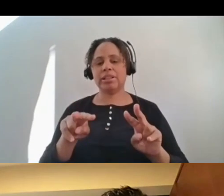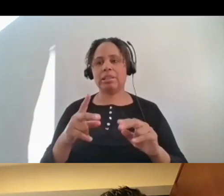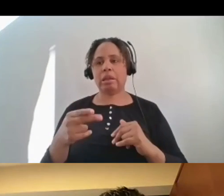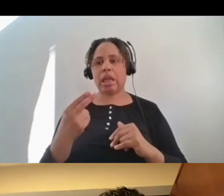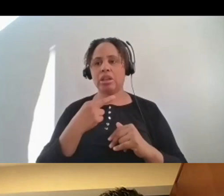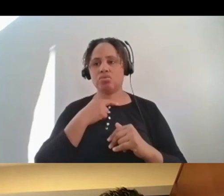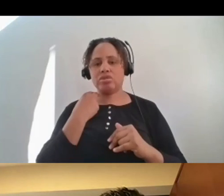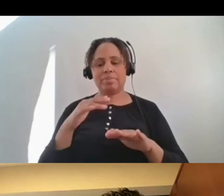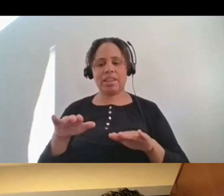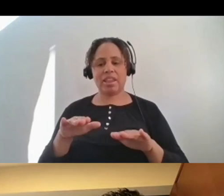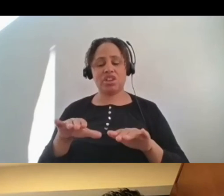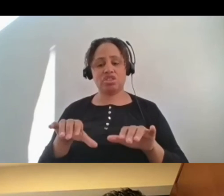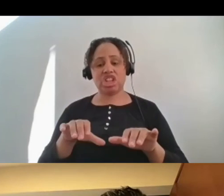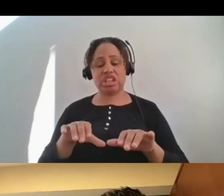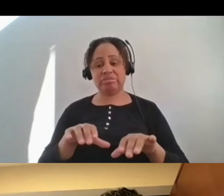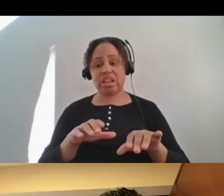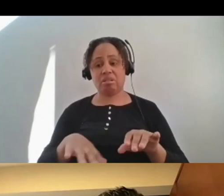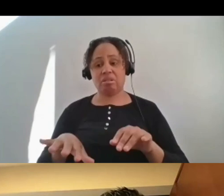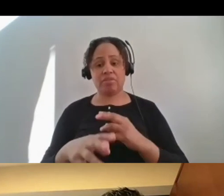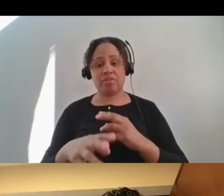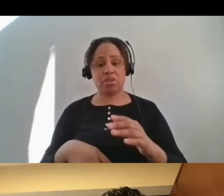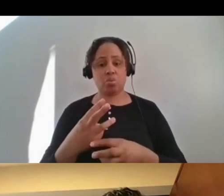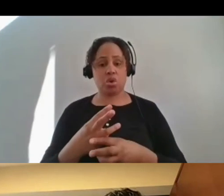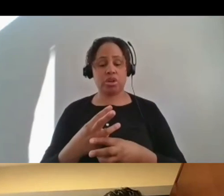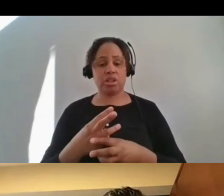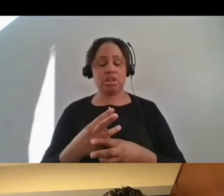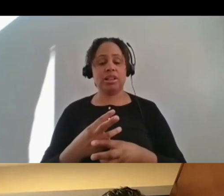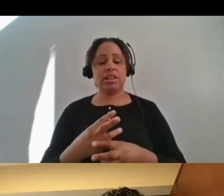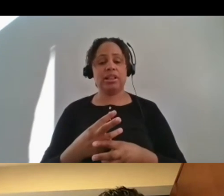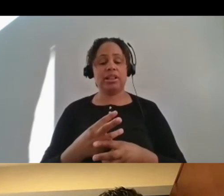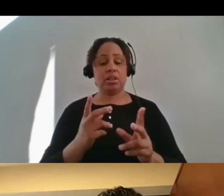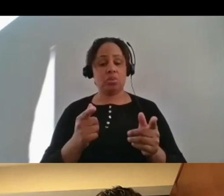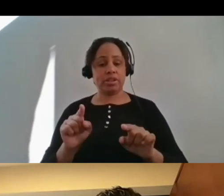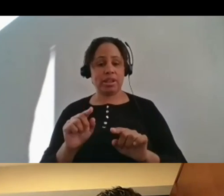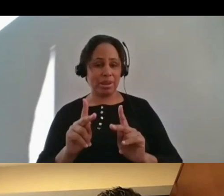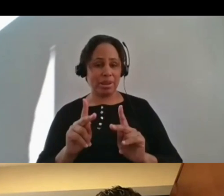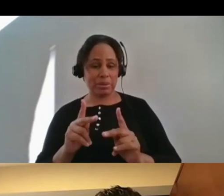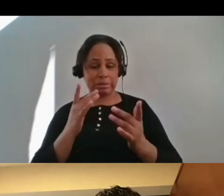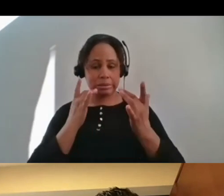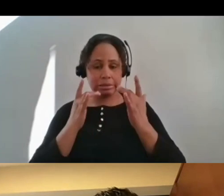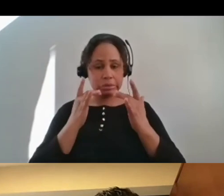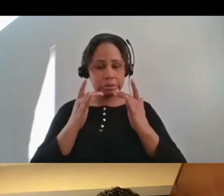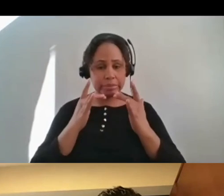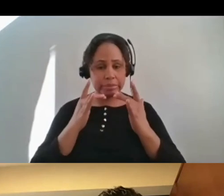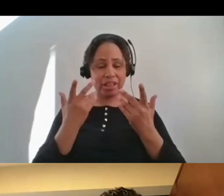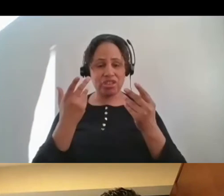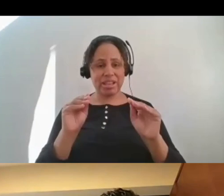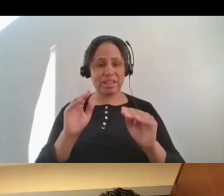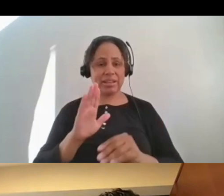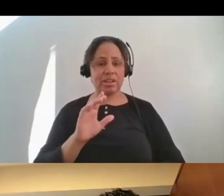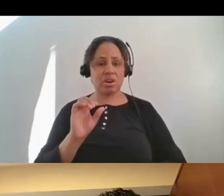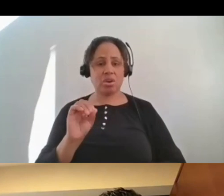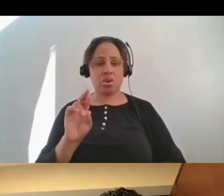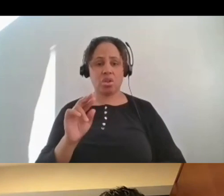organs. And really what's happening is people who are at financial disadvantage are selling their organs for